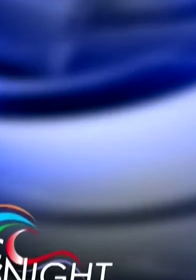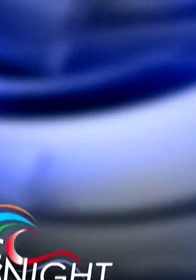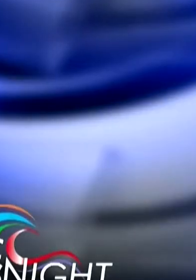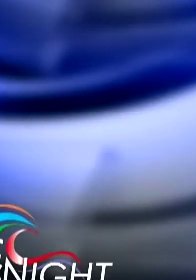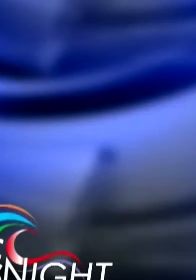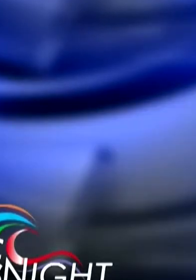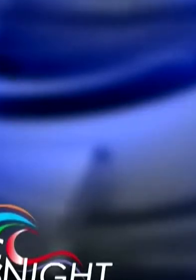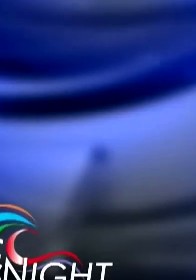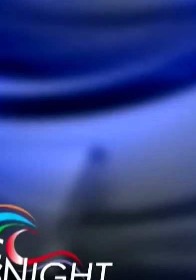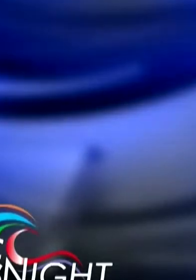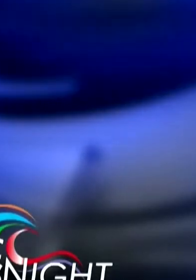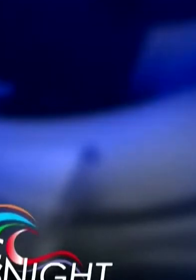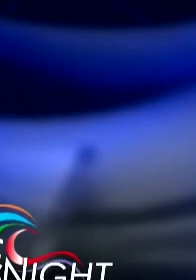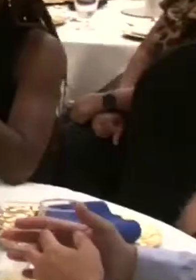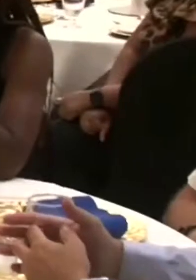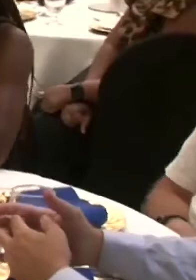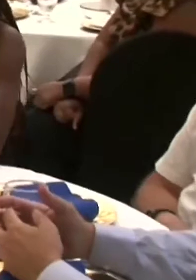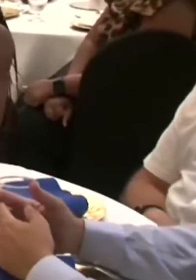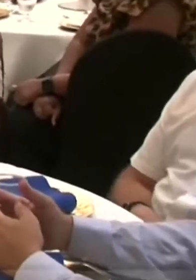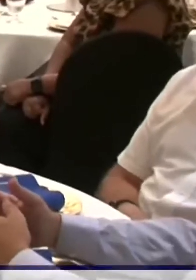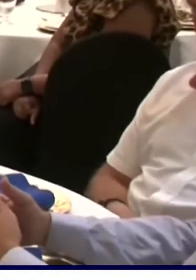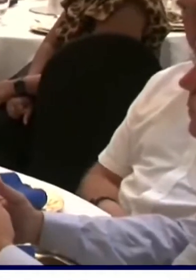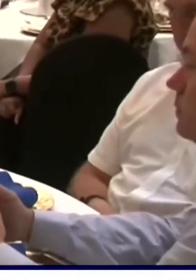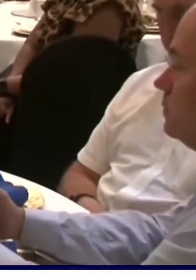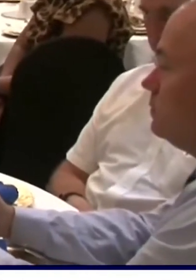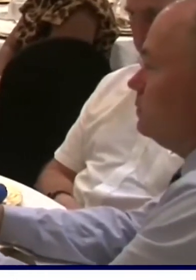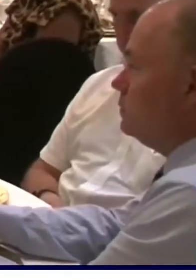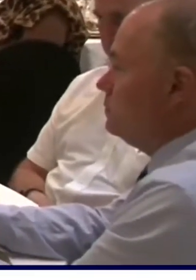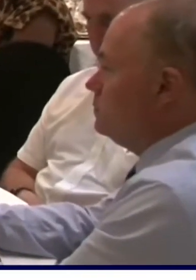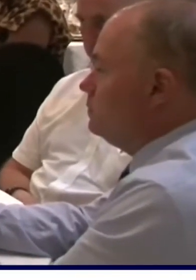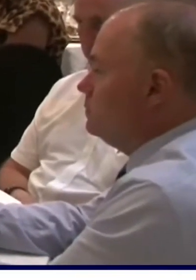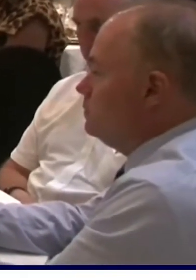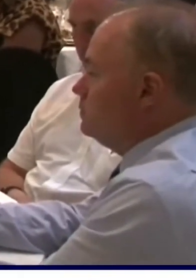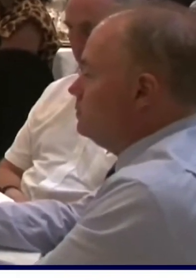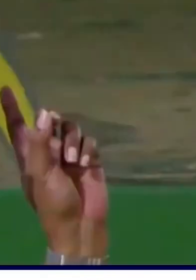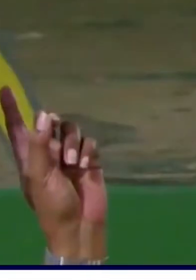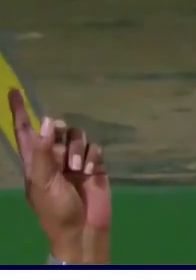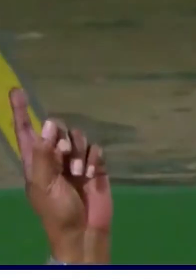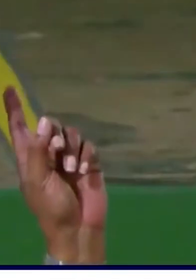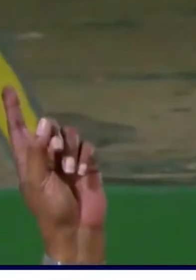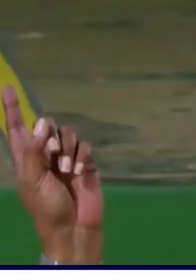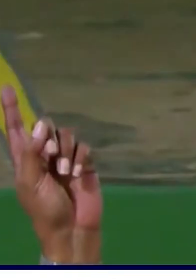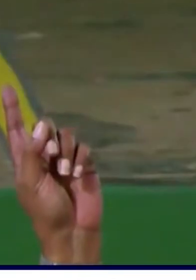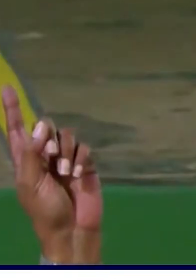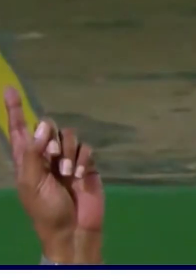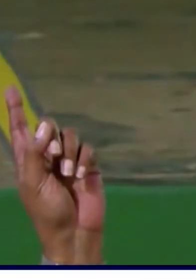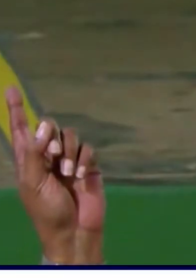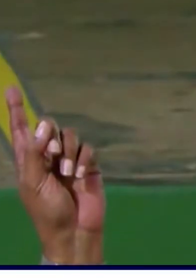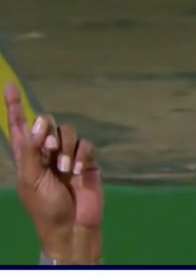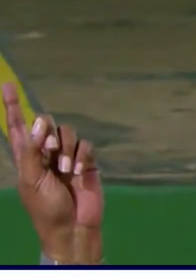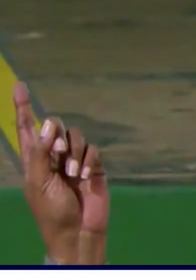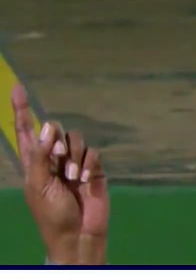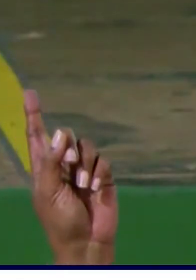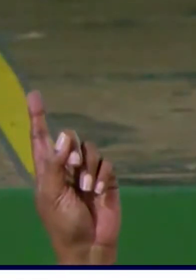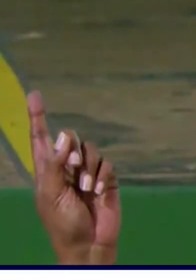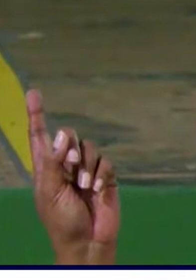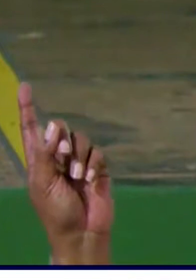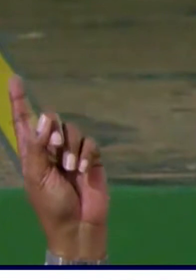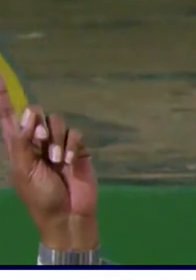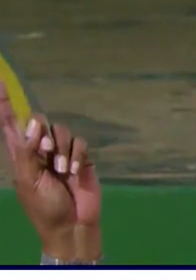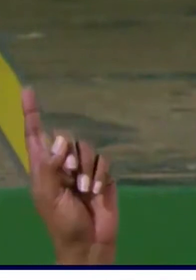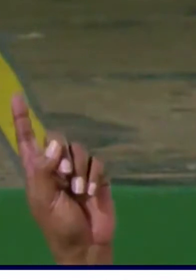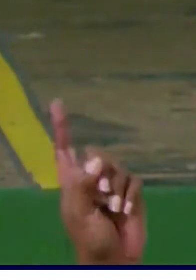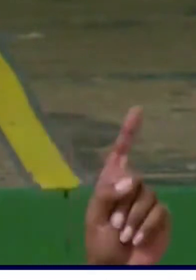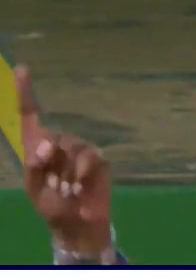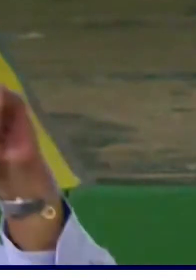In the news tonight, challenges ahead for the local business sector. Prime Minister Mottley promises to continue to work to